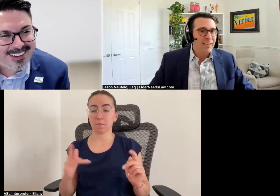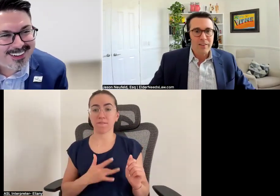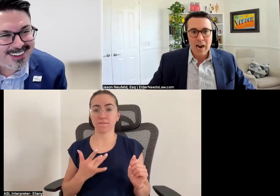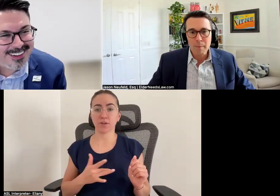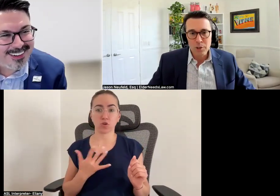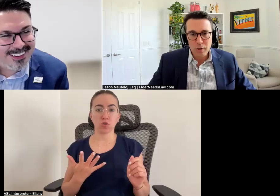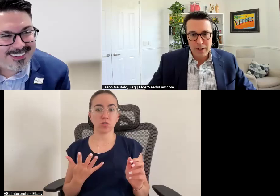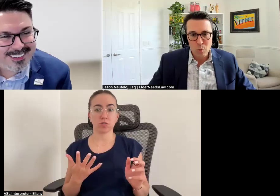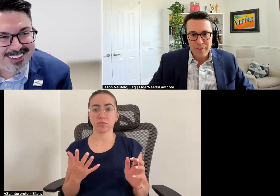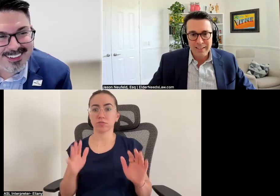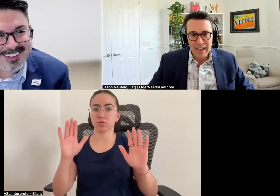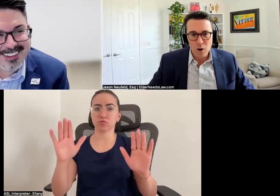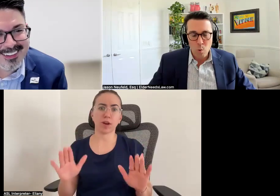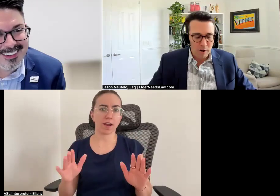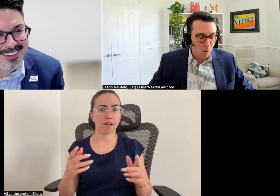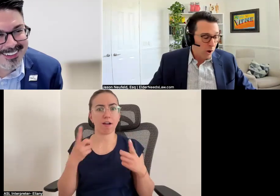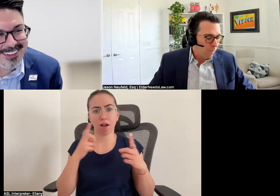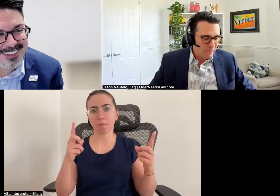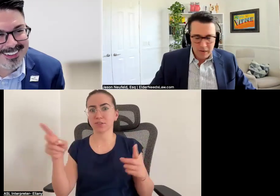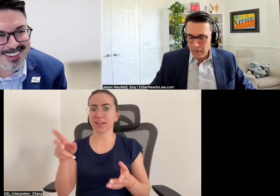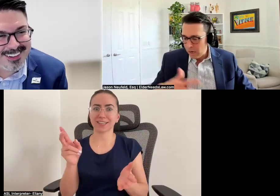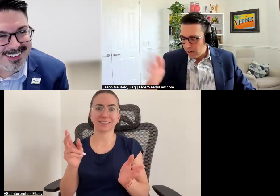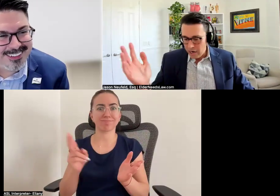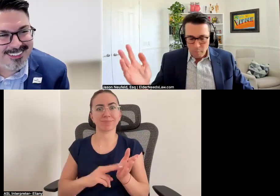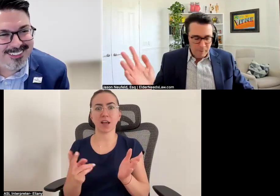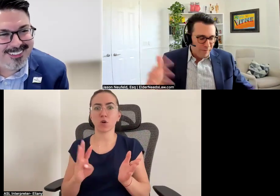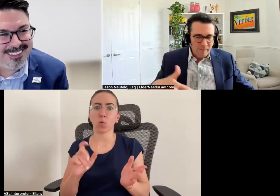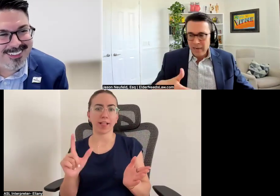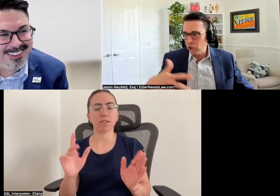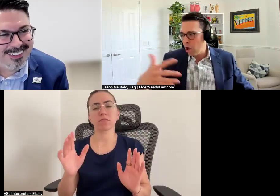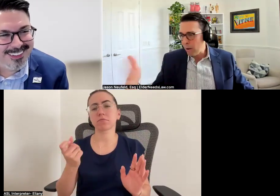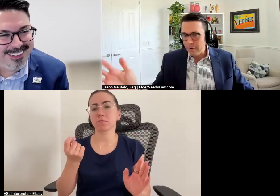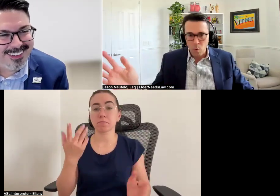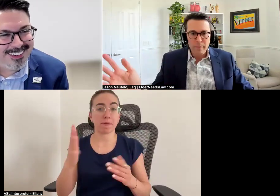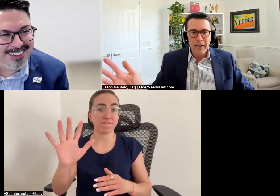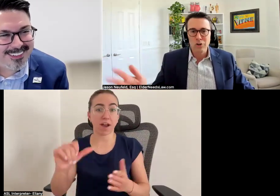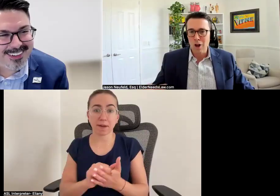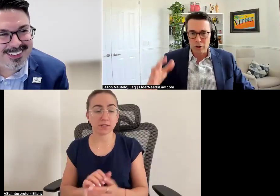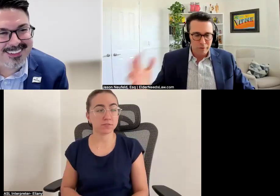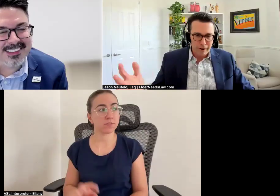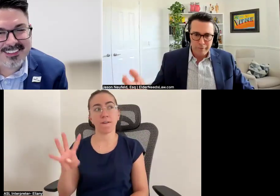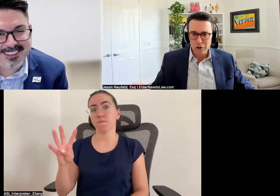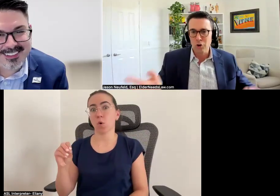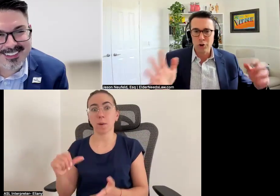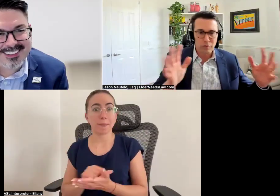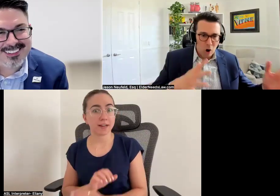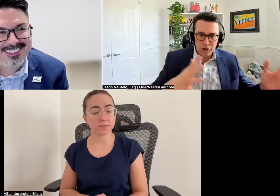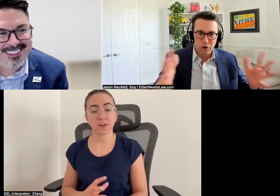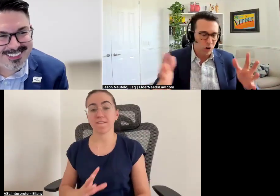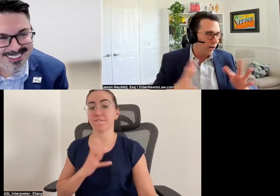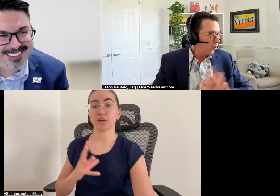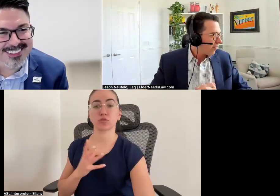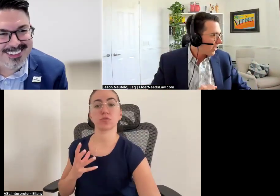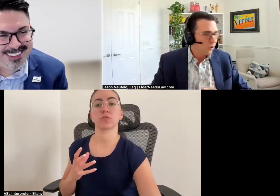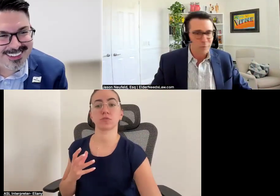great sense of accomplishment when they sign a will. And a will might be, it might be 5 pages long, might be 40 pages long. It looks very official. You've gone into